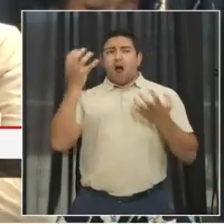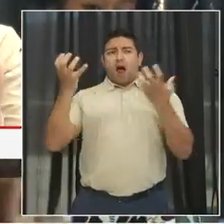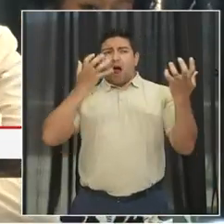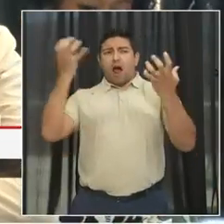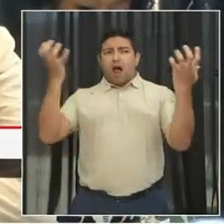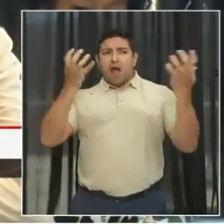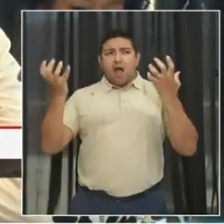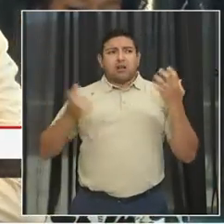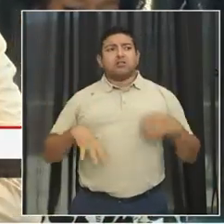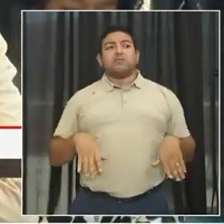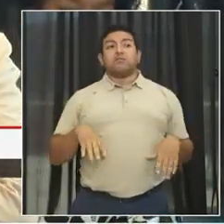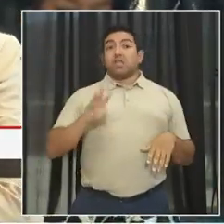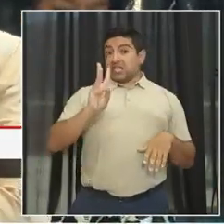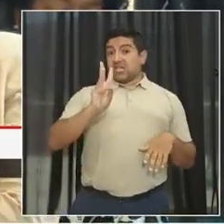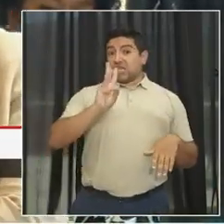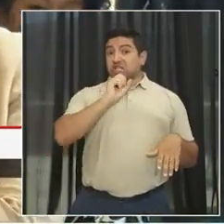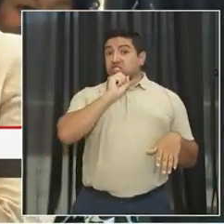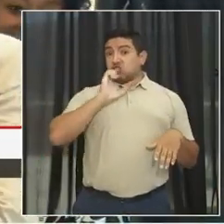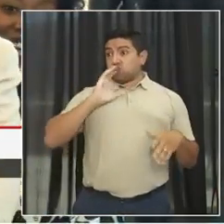Ward 6 seniors?